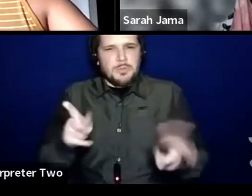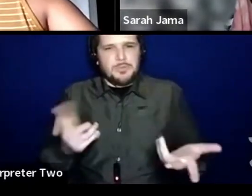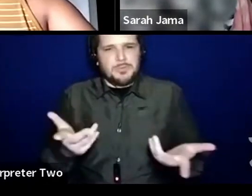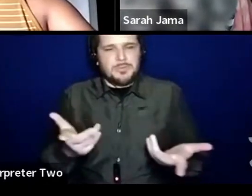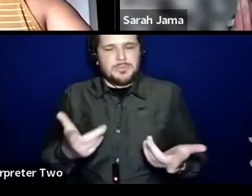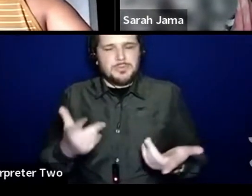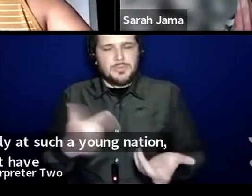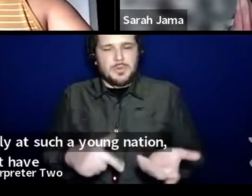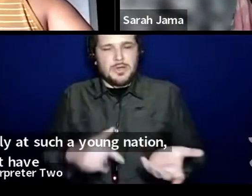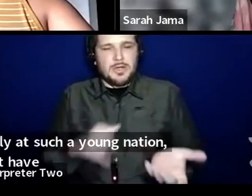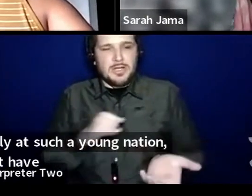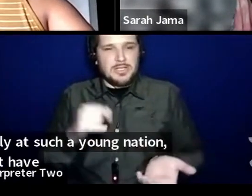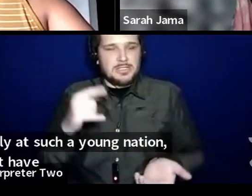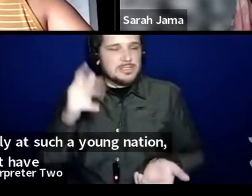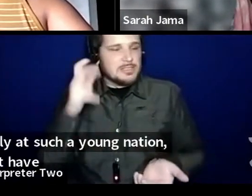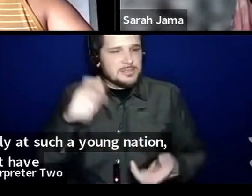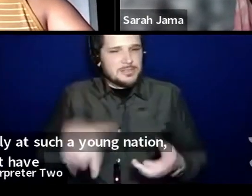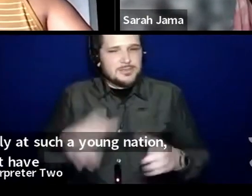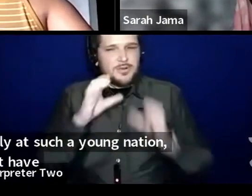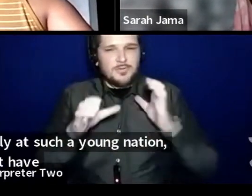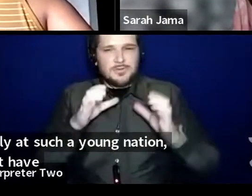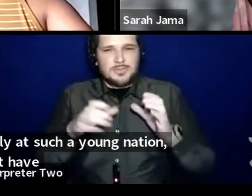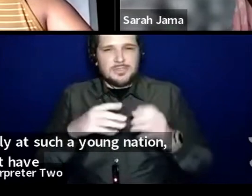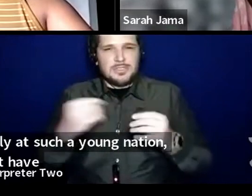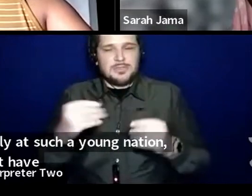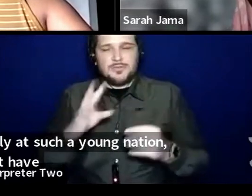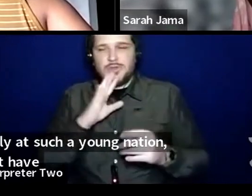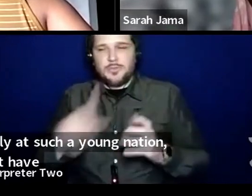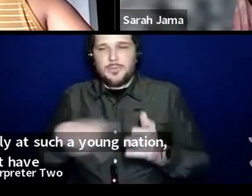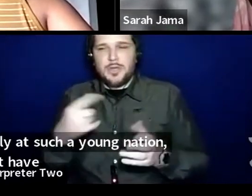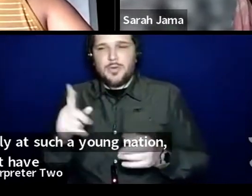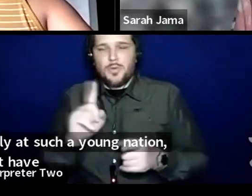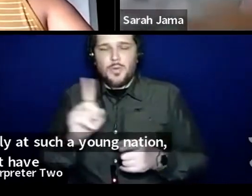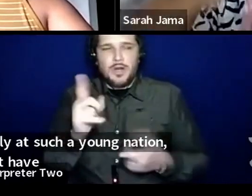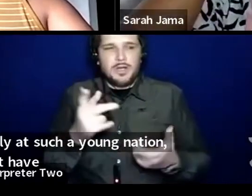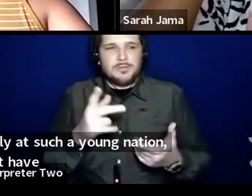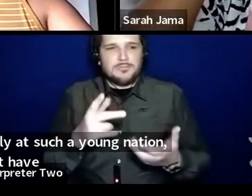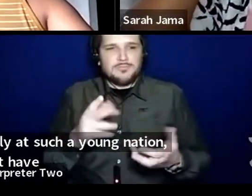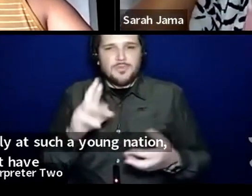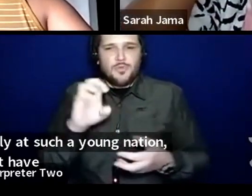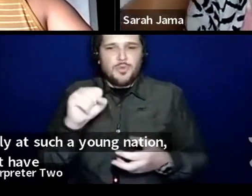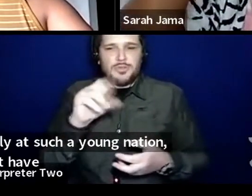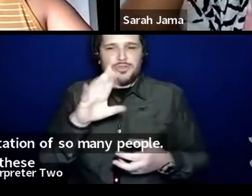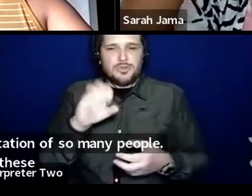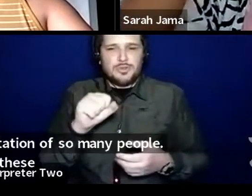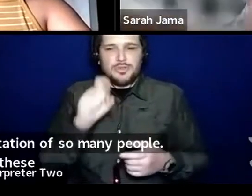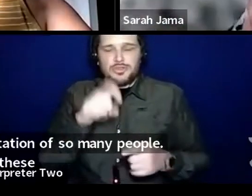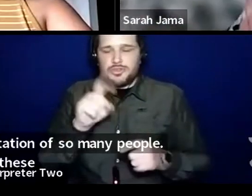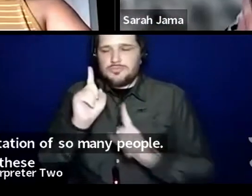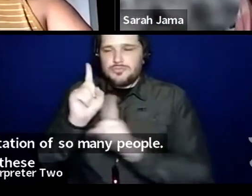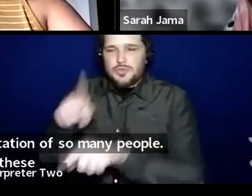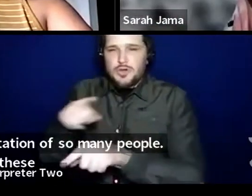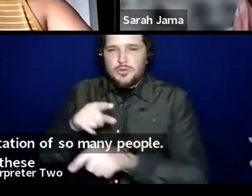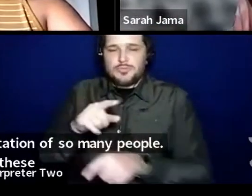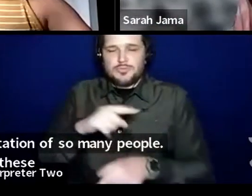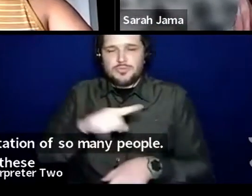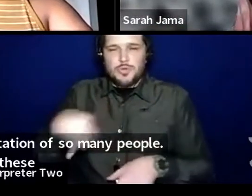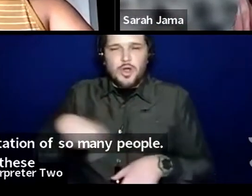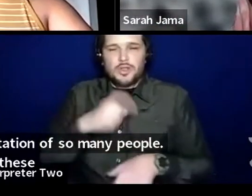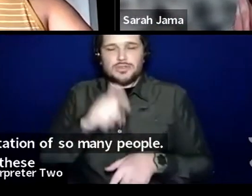when I hear these conversations and we talk about where our resources should be going, I want all of us to remember that these are